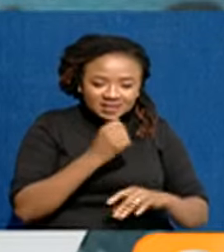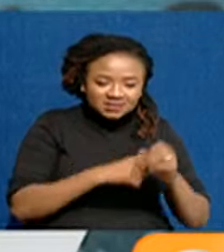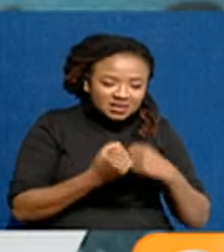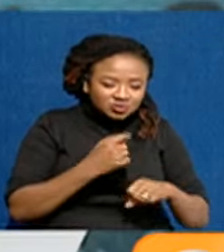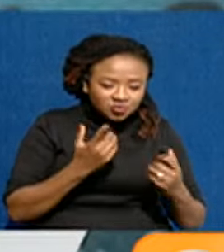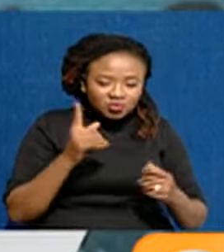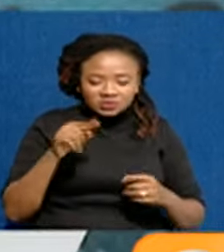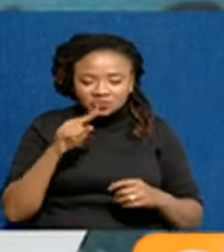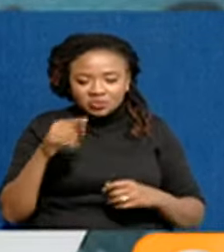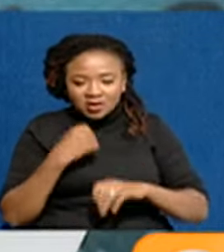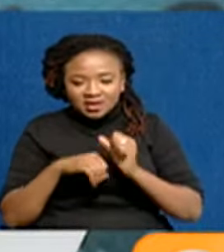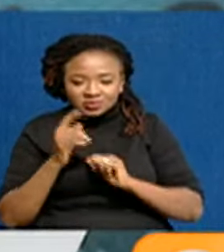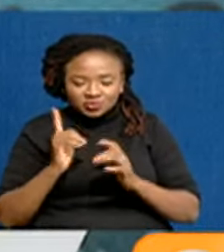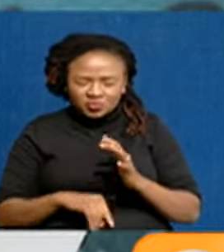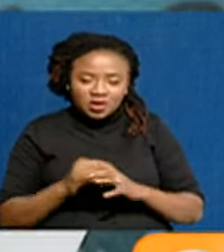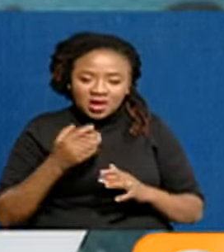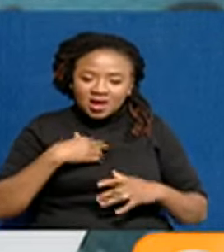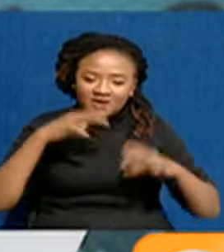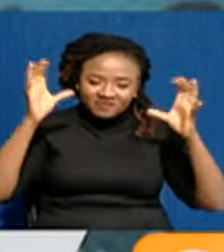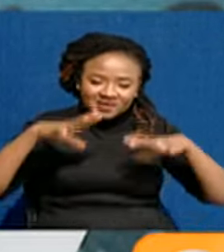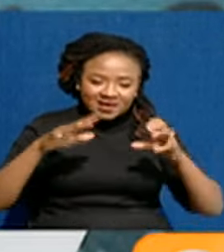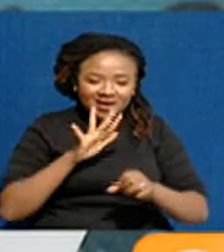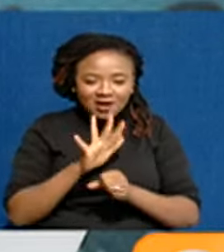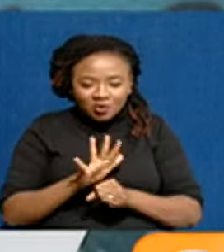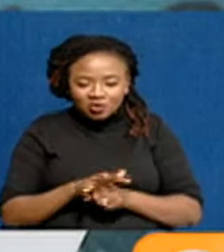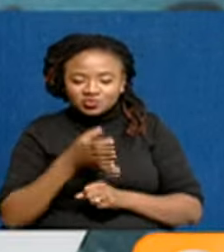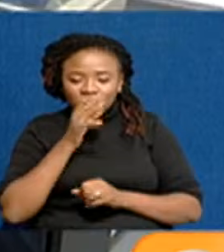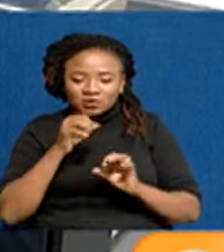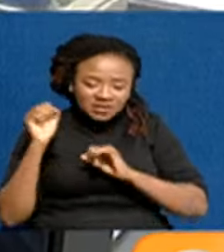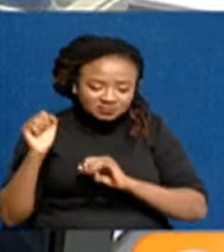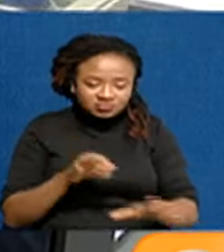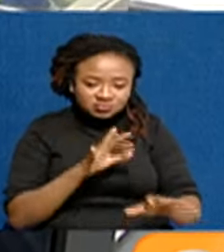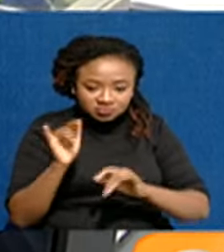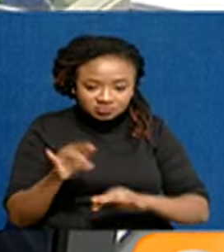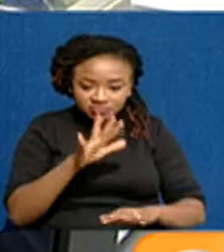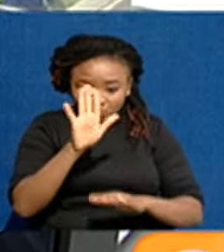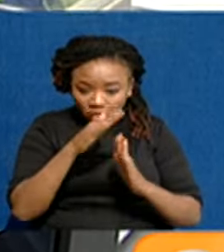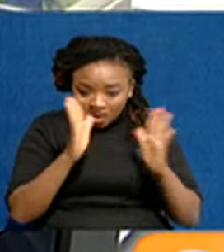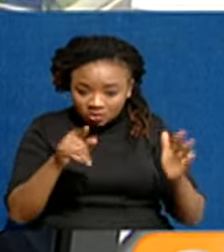okay? So there's a lot of rain, there's water coming into your house. What do you do?